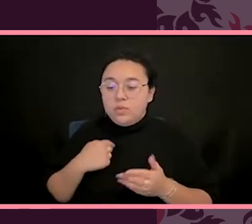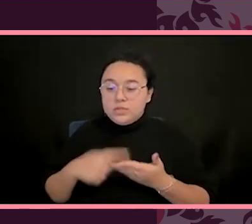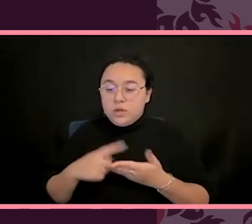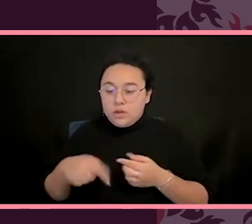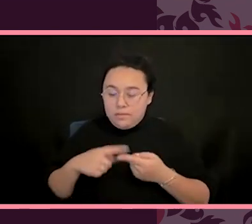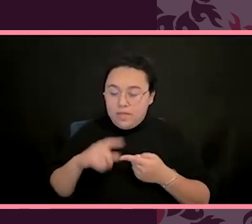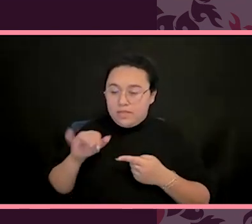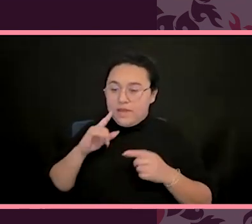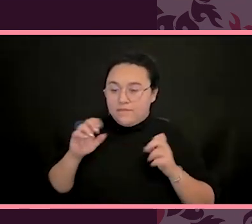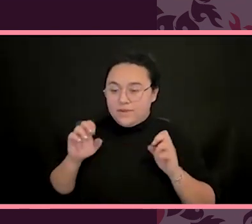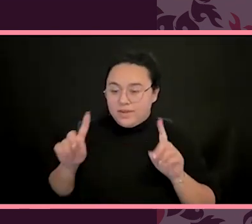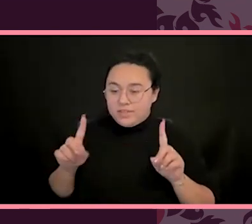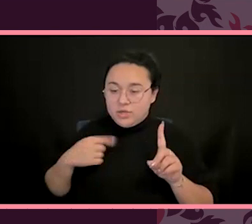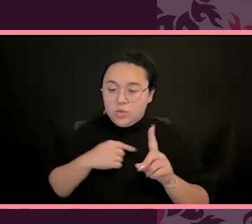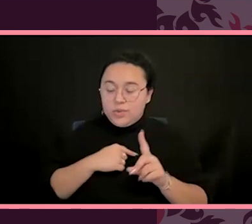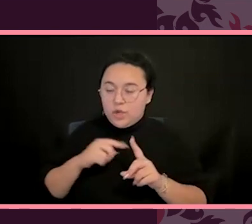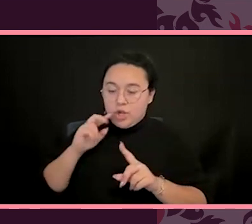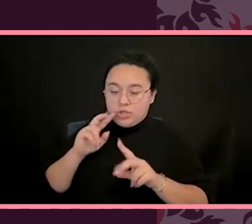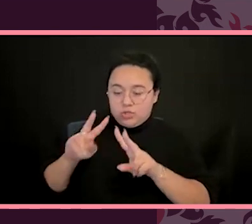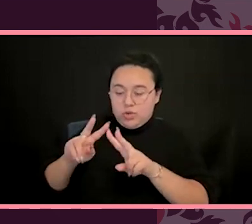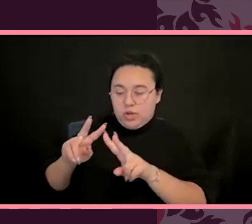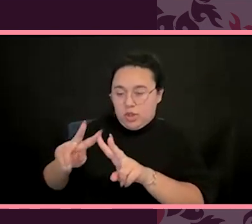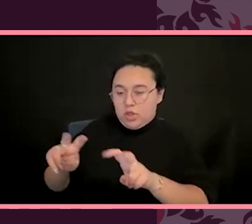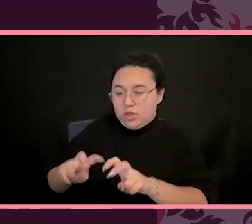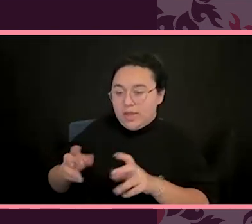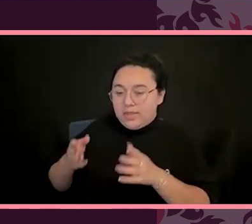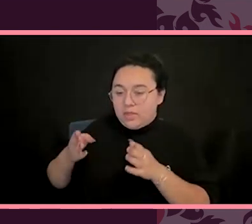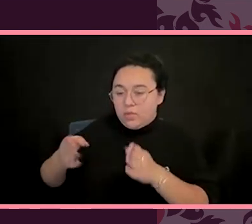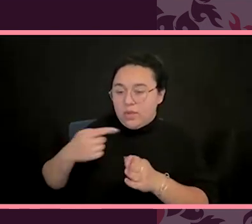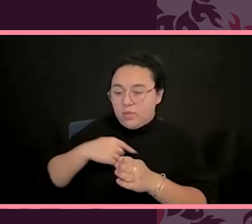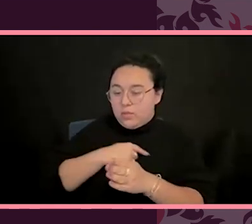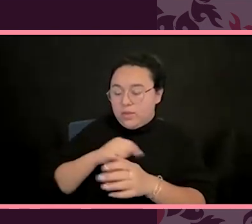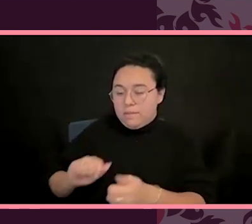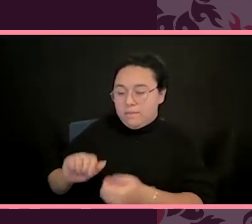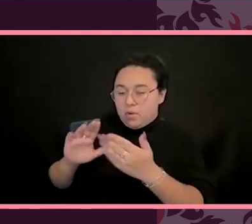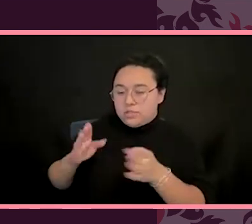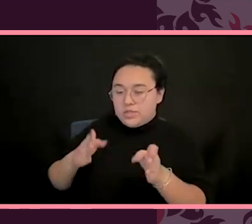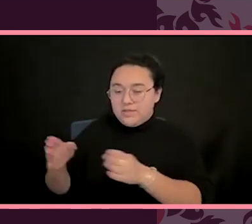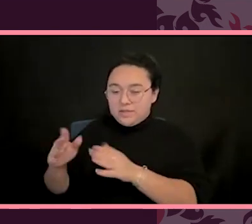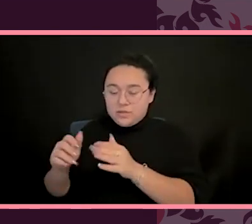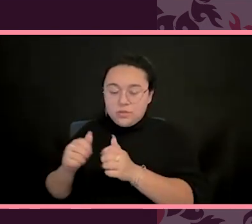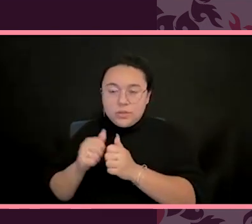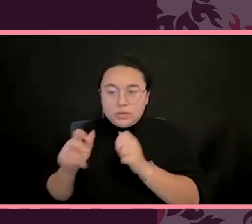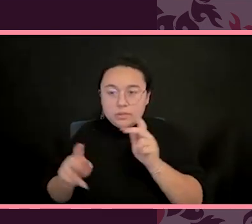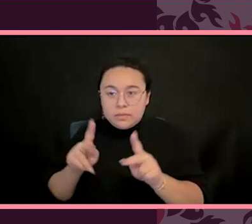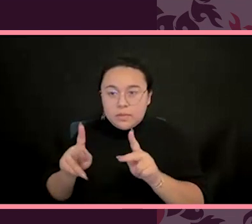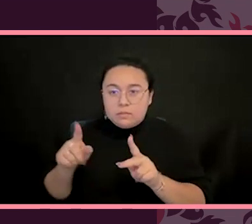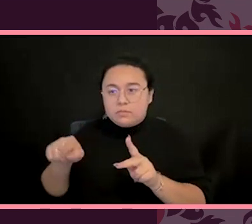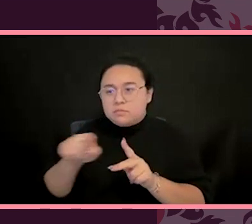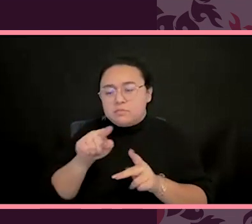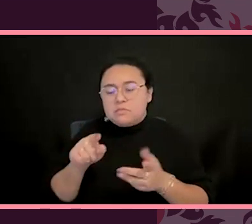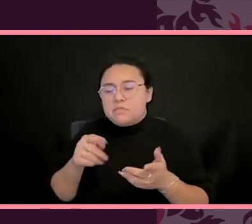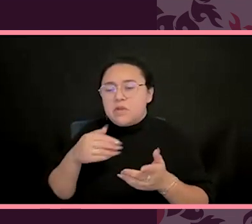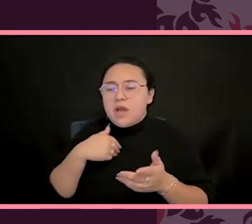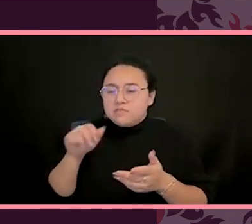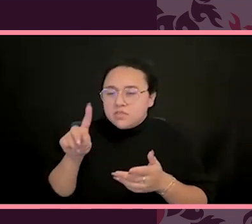in education, we're looking at the way in which we approach individuals with disabilities and really understanding